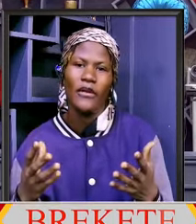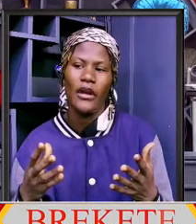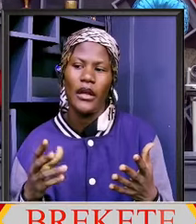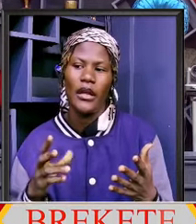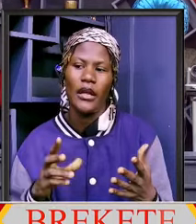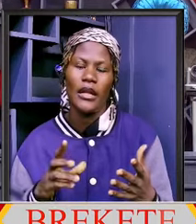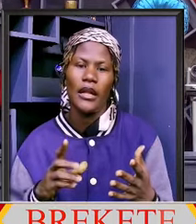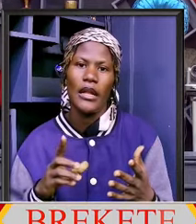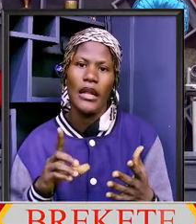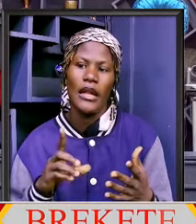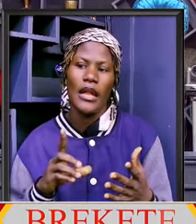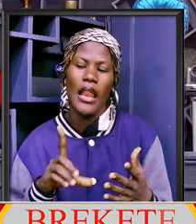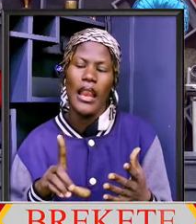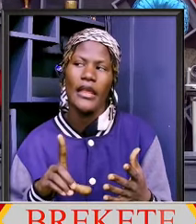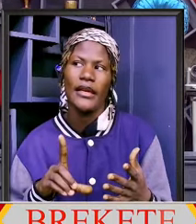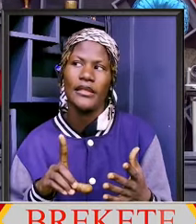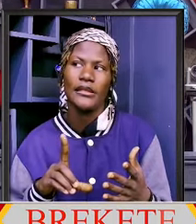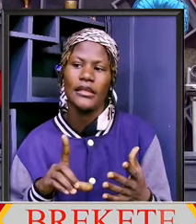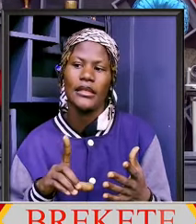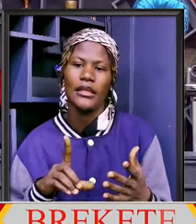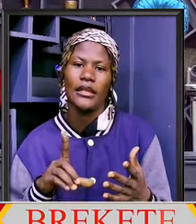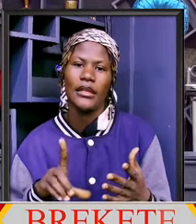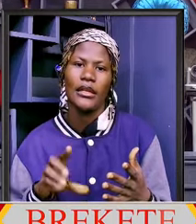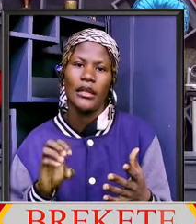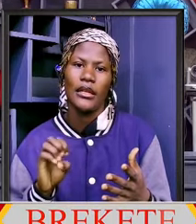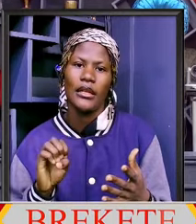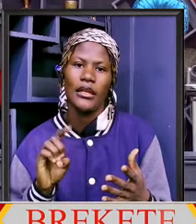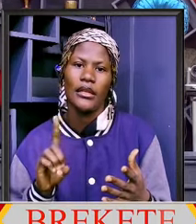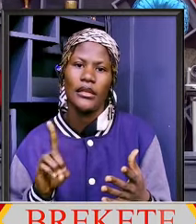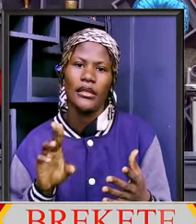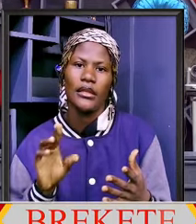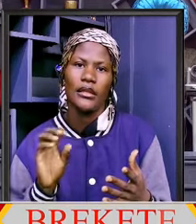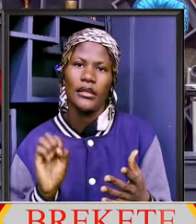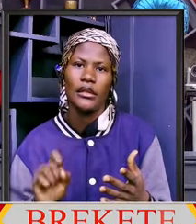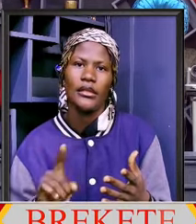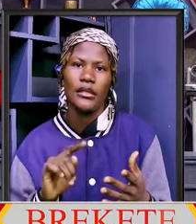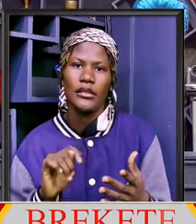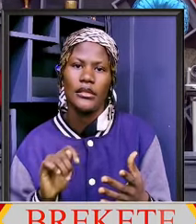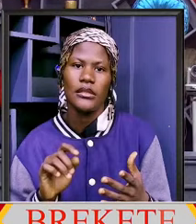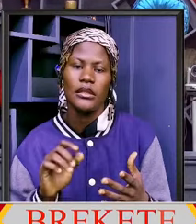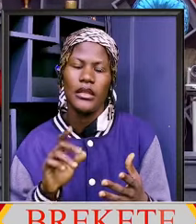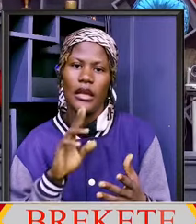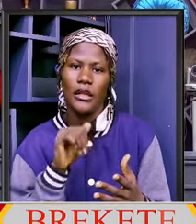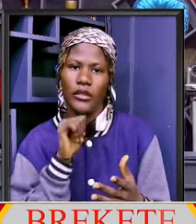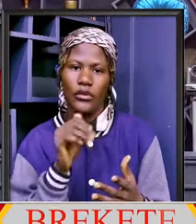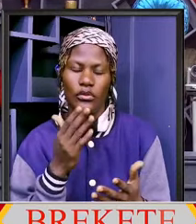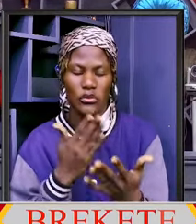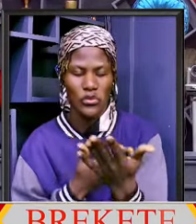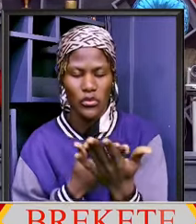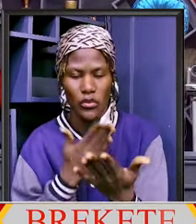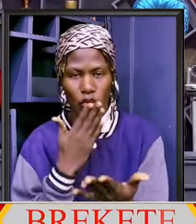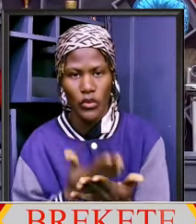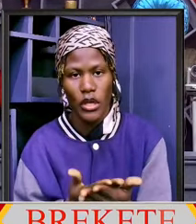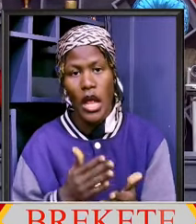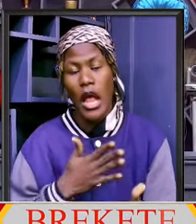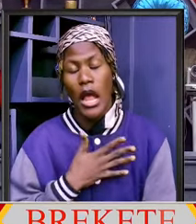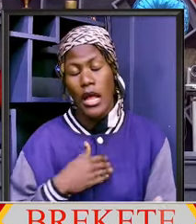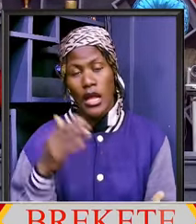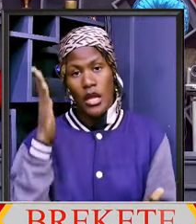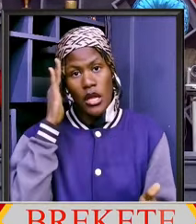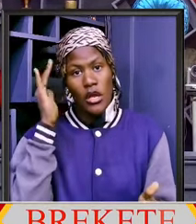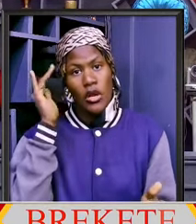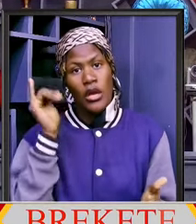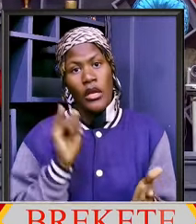And they know themselves, say they know good. Some of them know, say them by themselves, they know, say they know will ever make heaven.